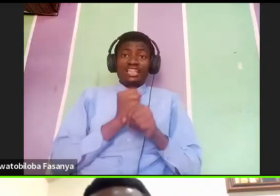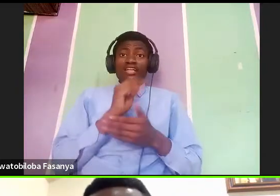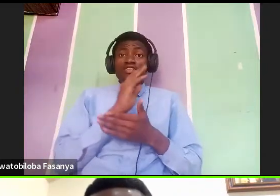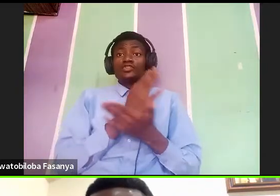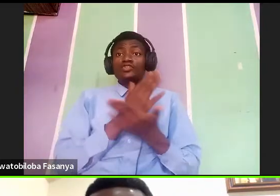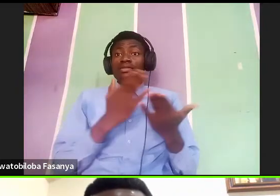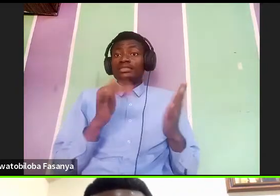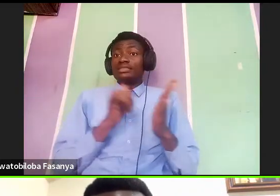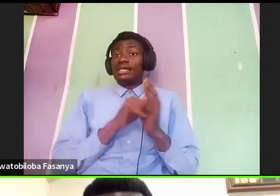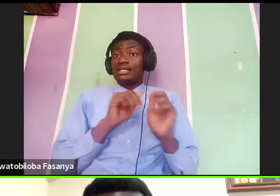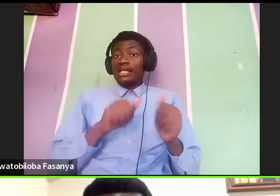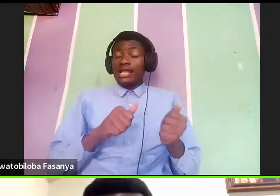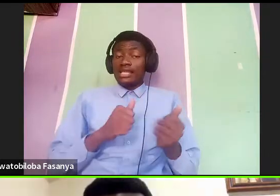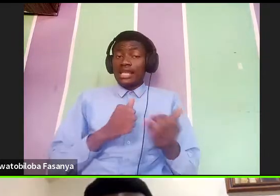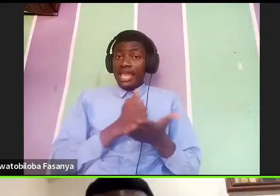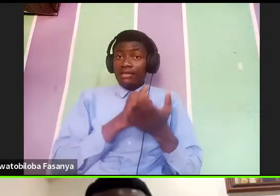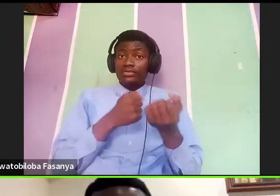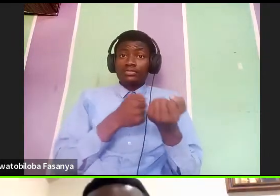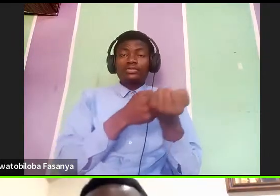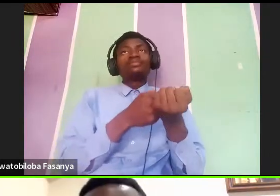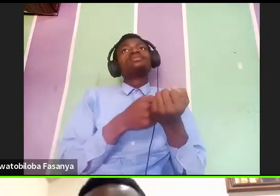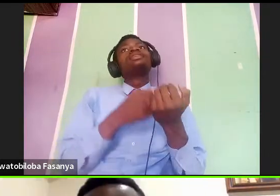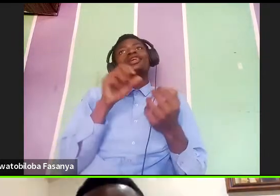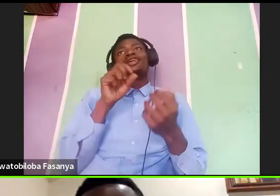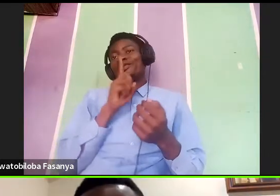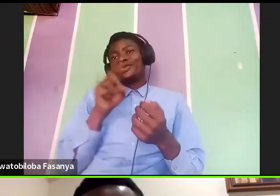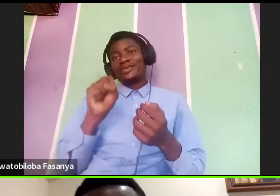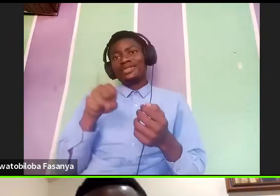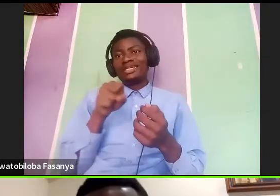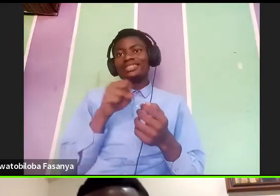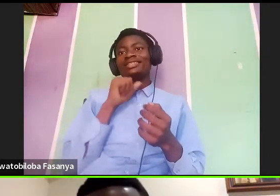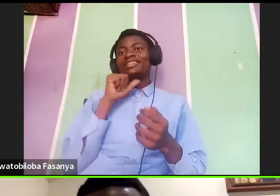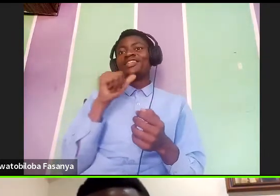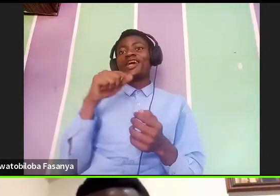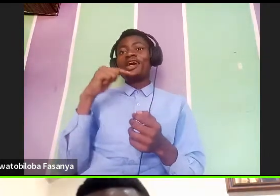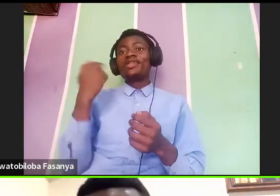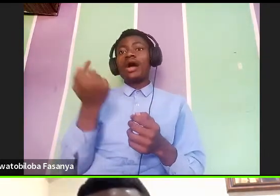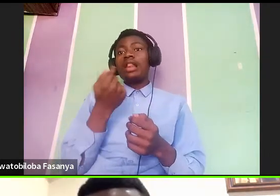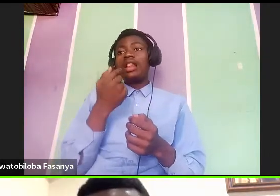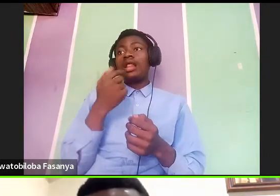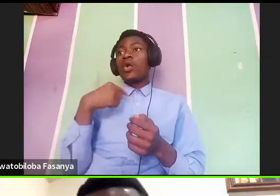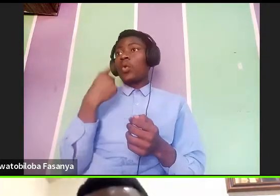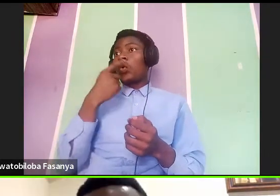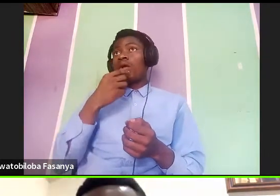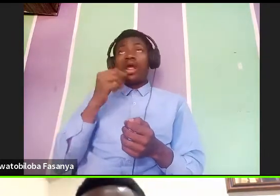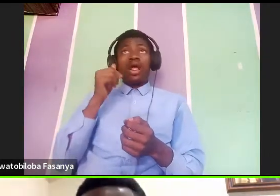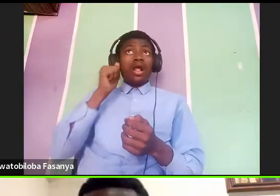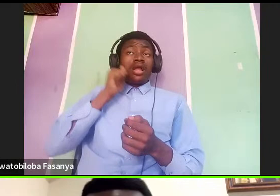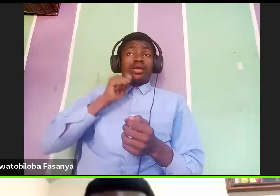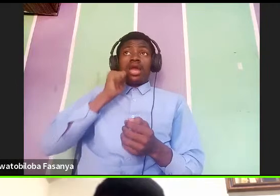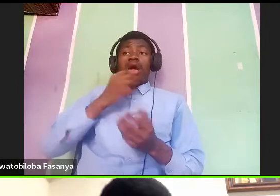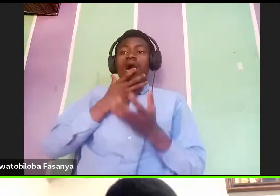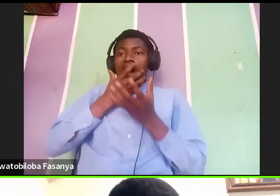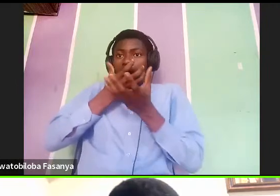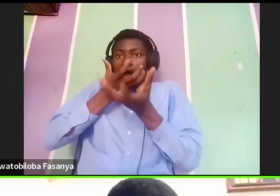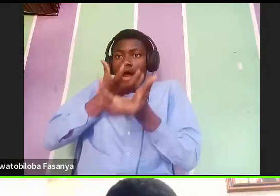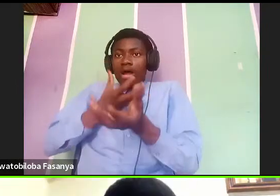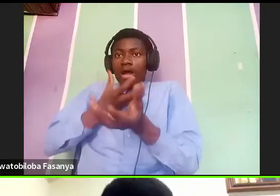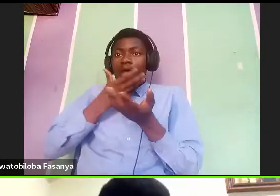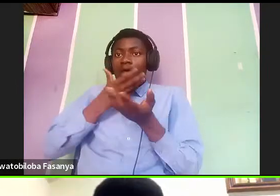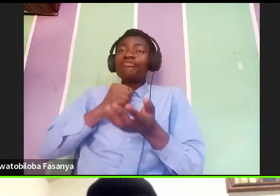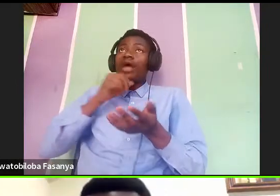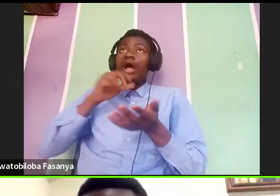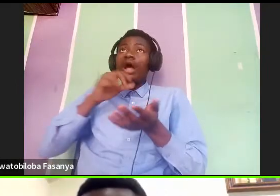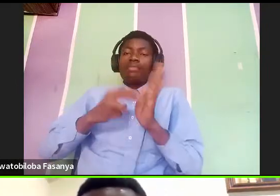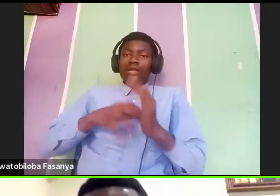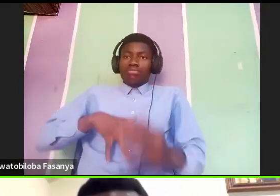And yes, it's not only pregnancy that causes vomiting in the female gender. Vomiting can affect male and female